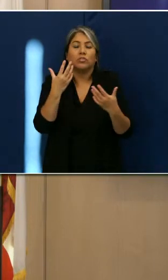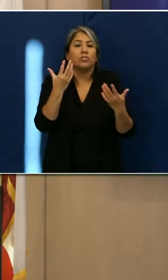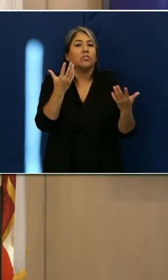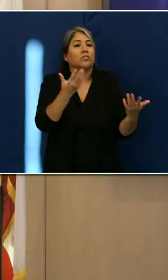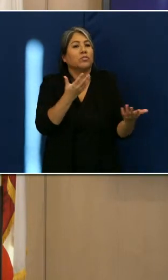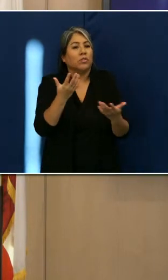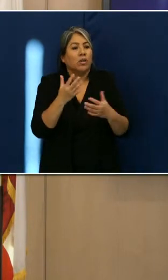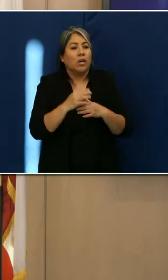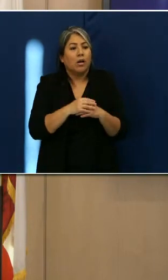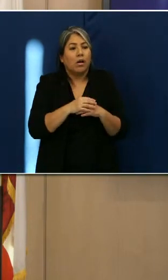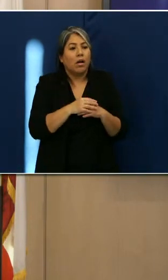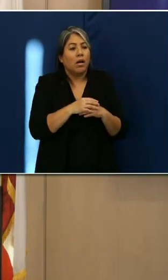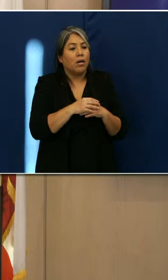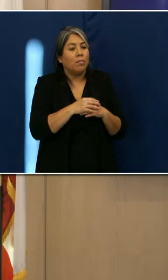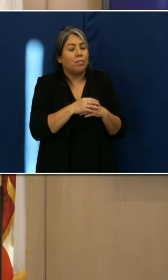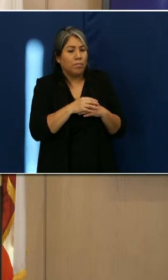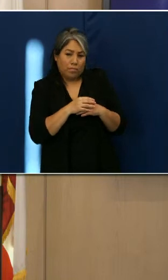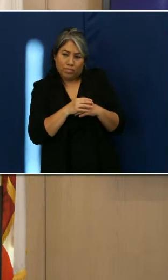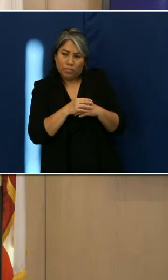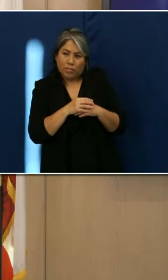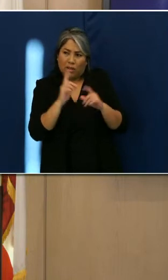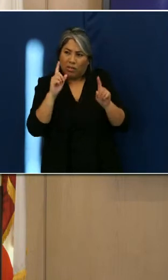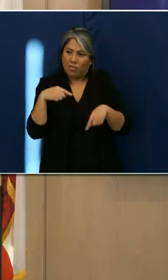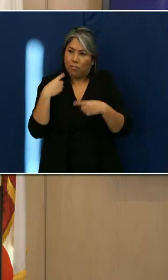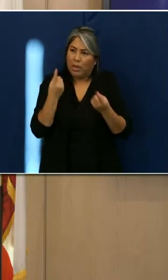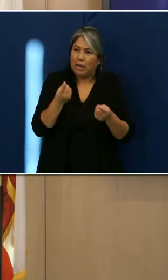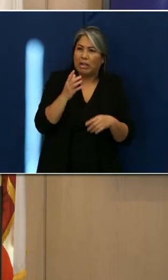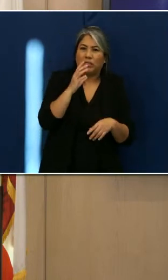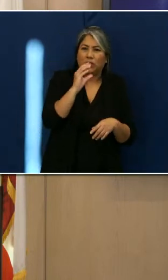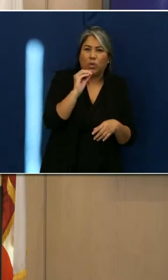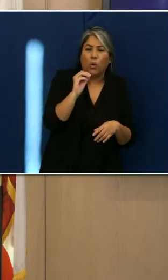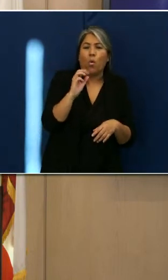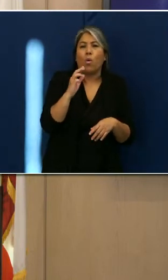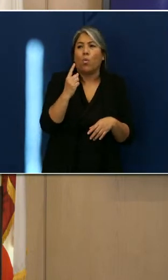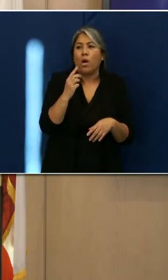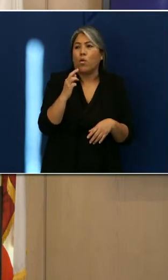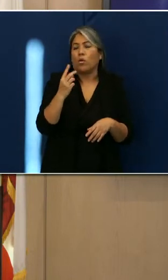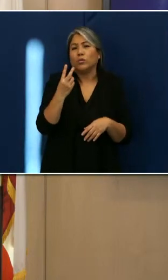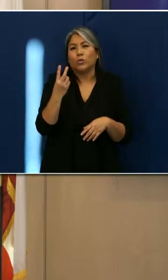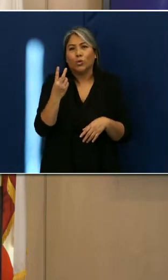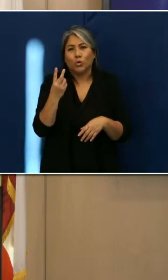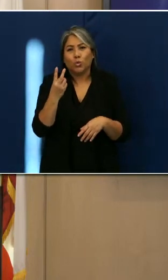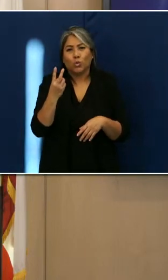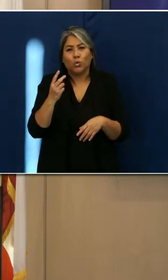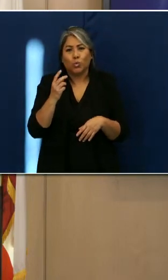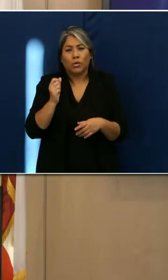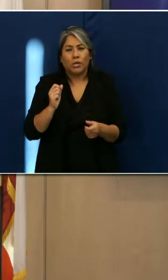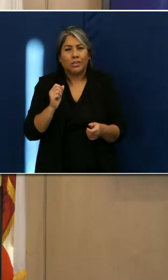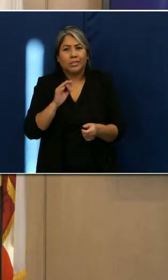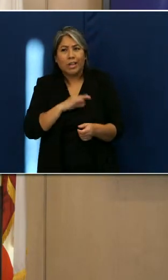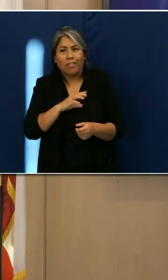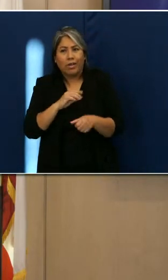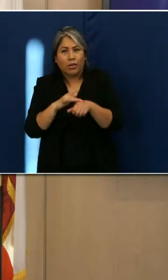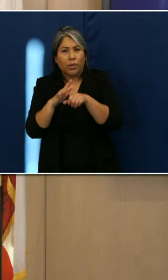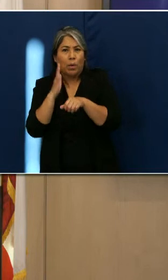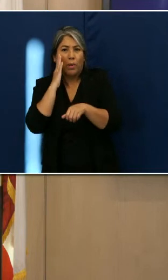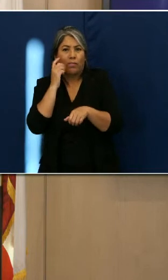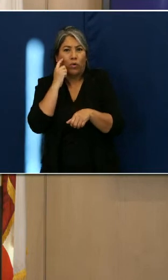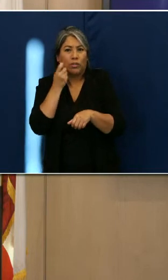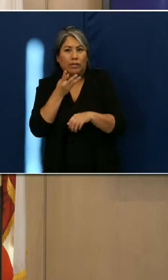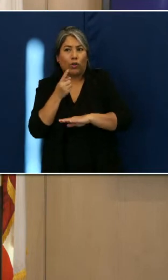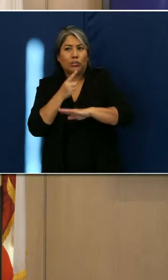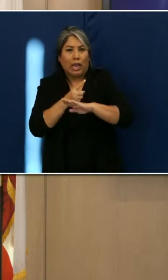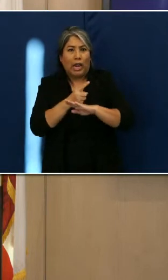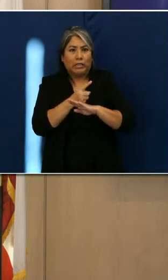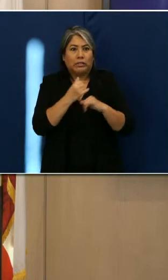have been at 0 or 1 or 2 staffed and available beds for several days in